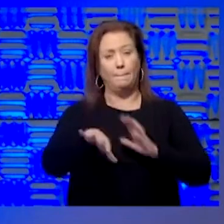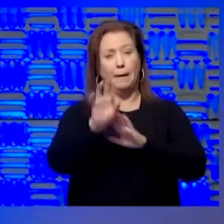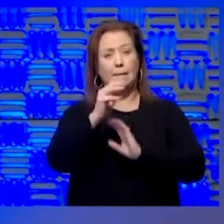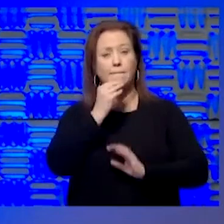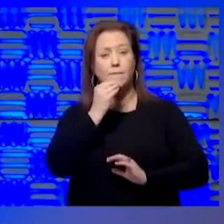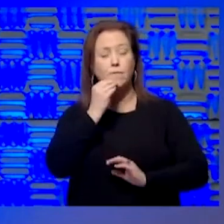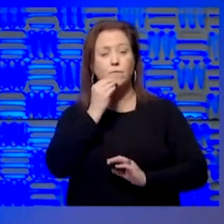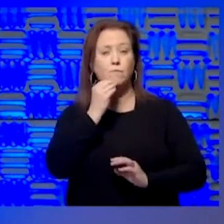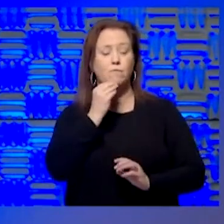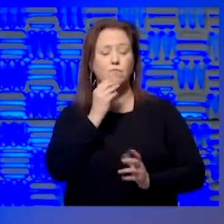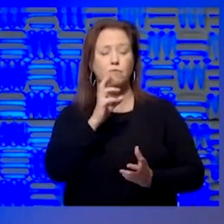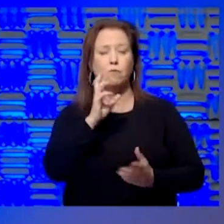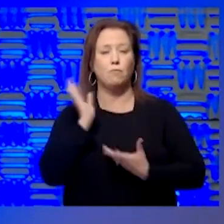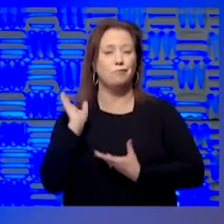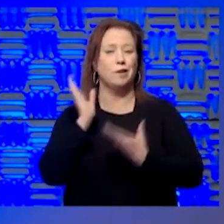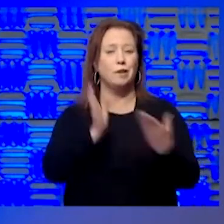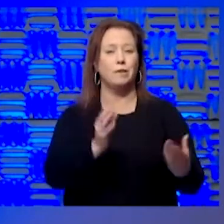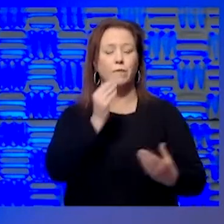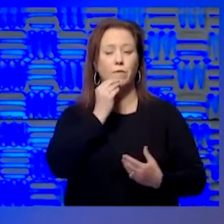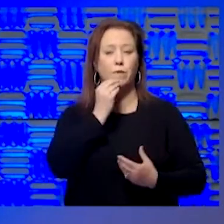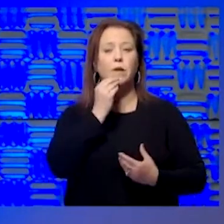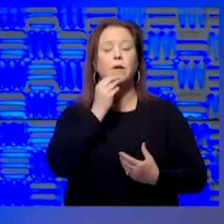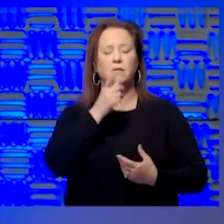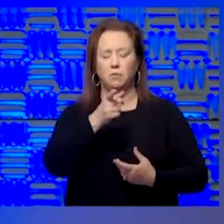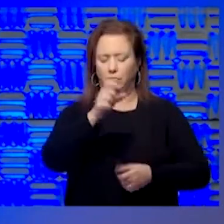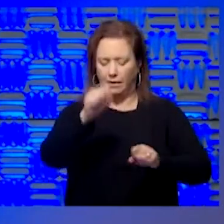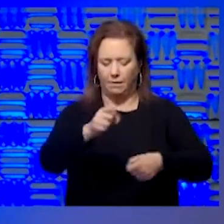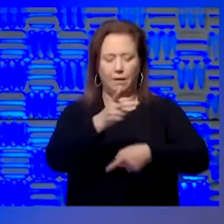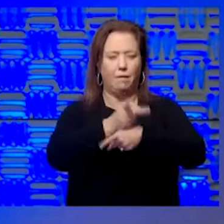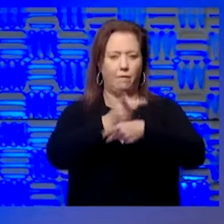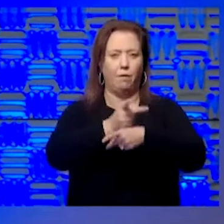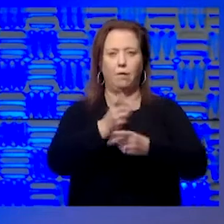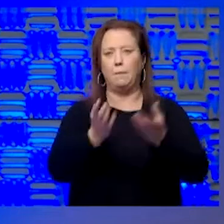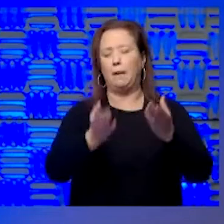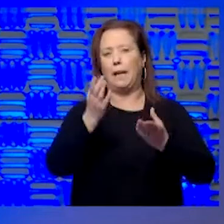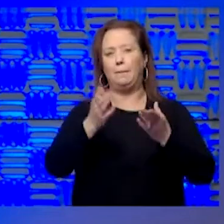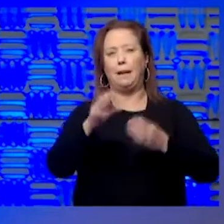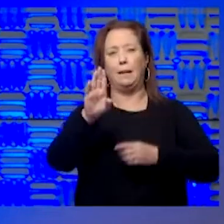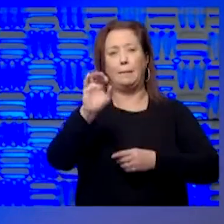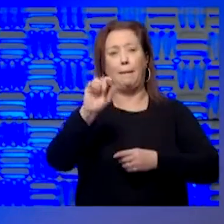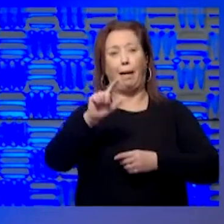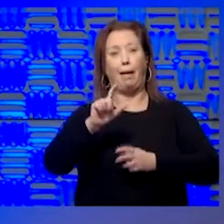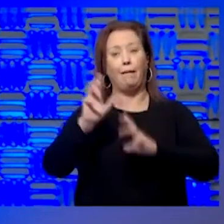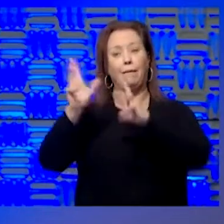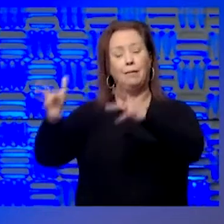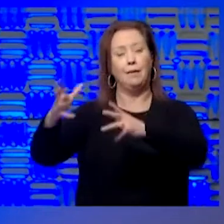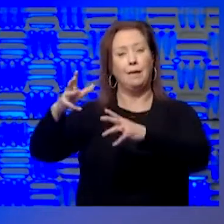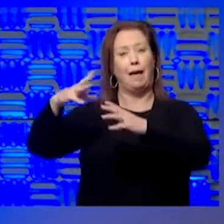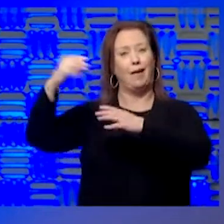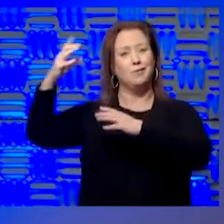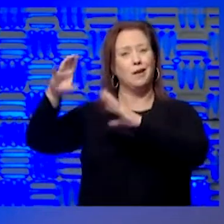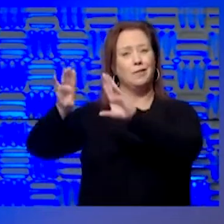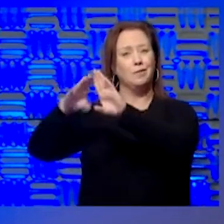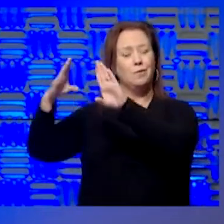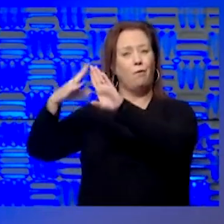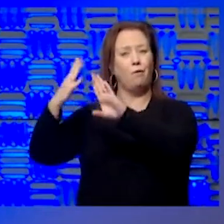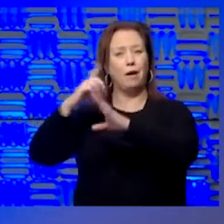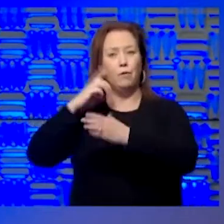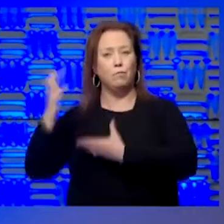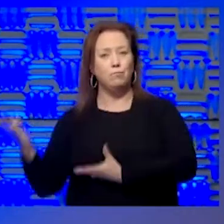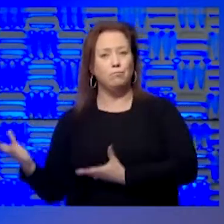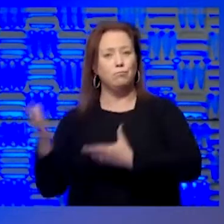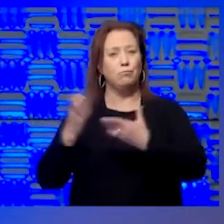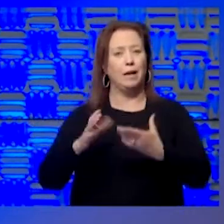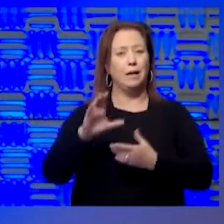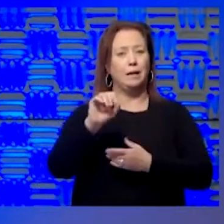or delivery, you can take an overabundance of caution. Maybe leave the bag outside the door. If you bring things in the container,